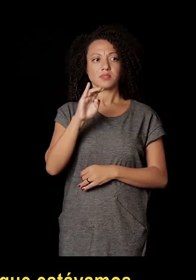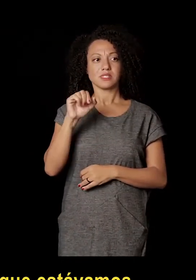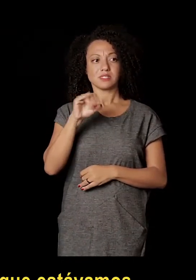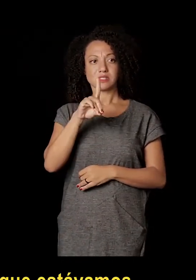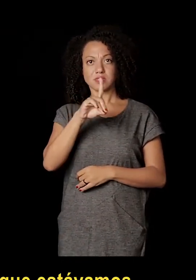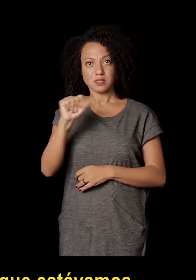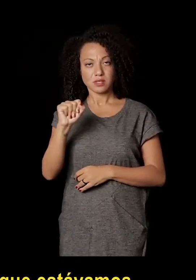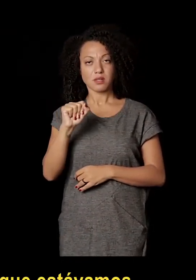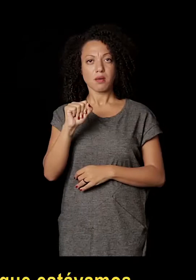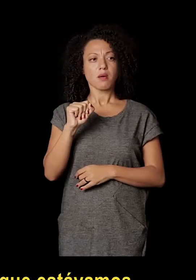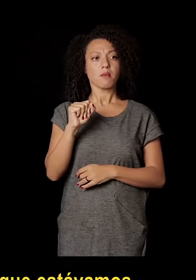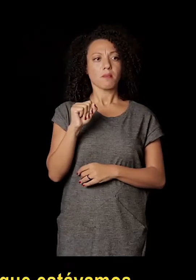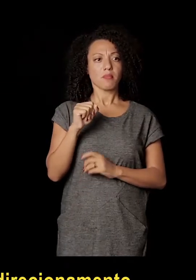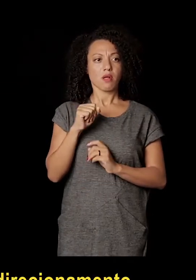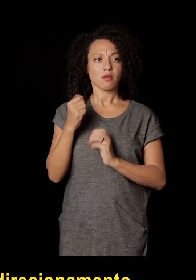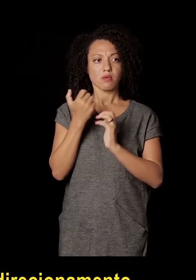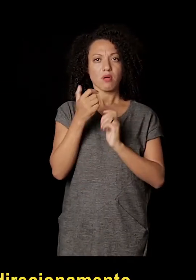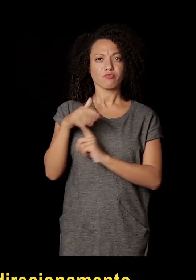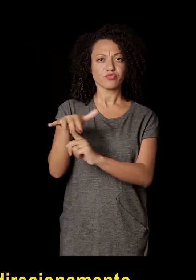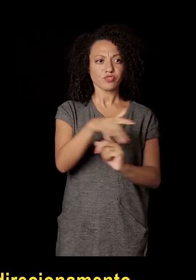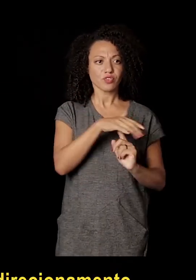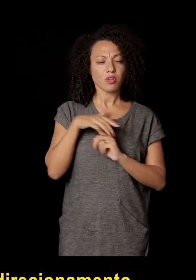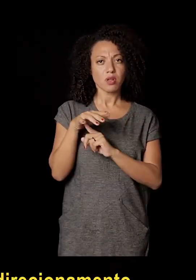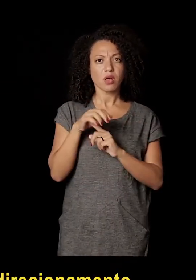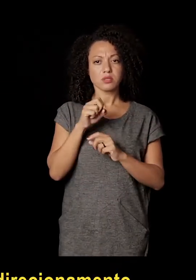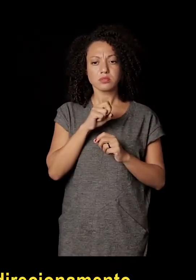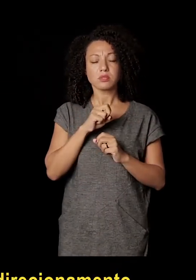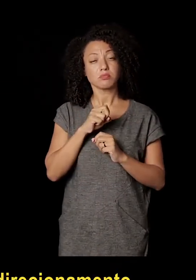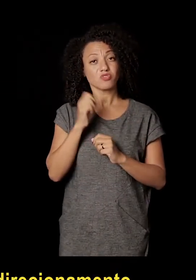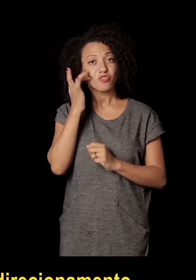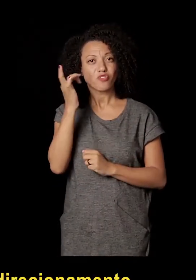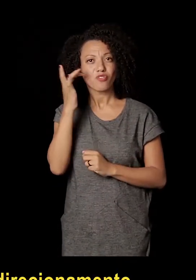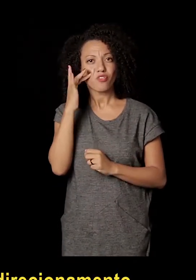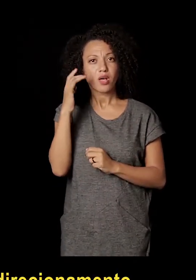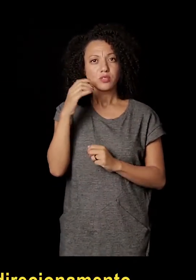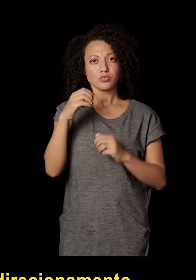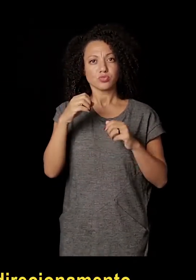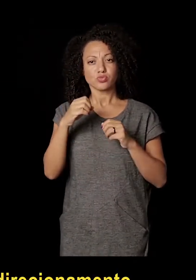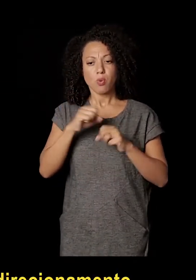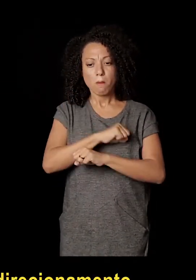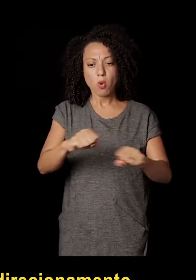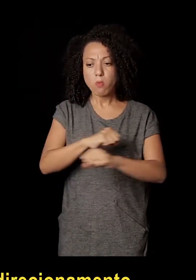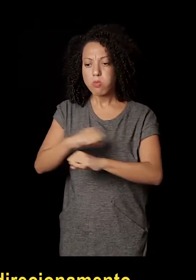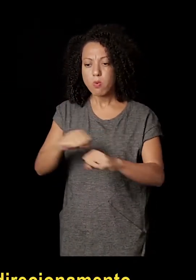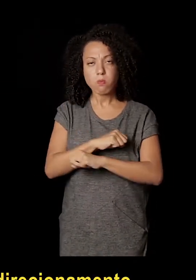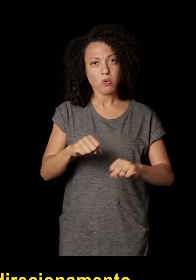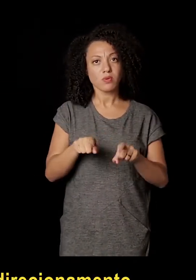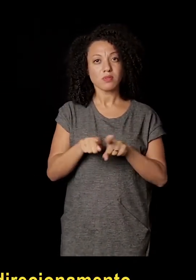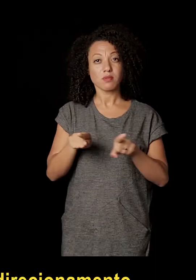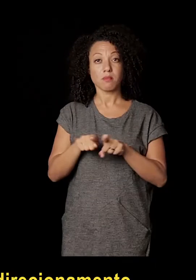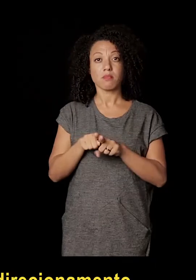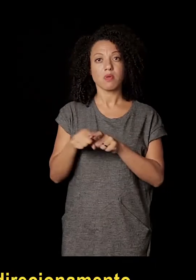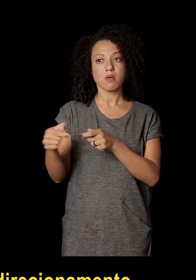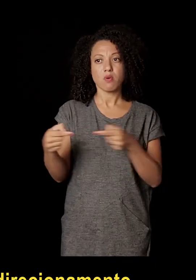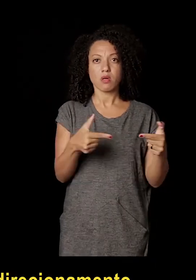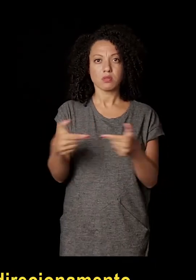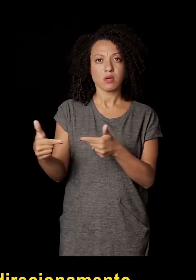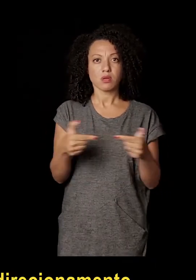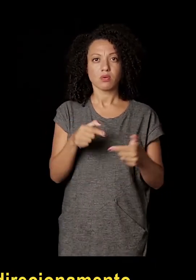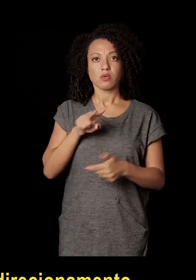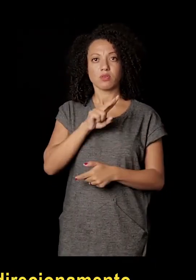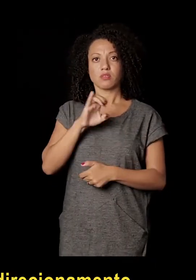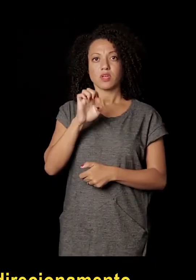clear the forests, to make it easier to bomb and to make it easier